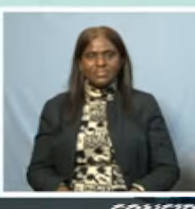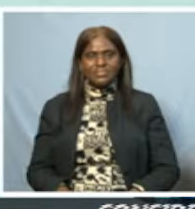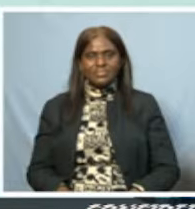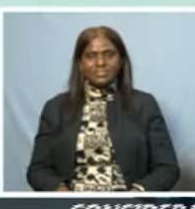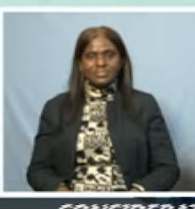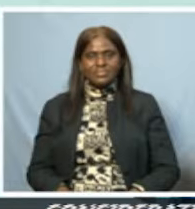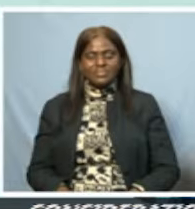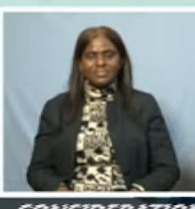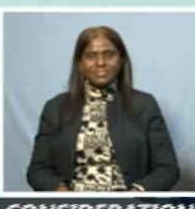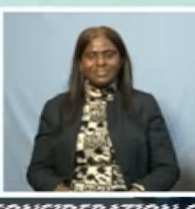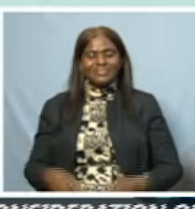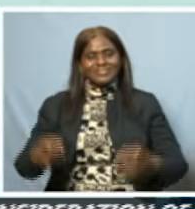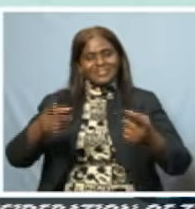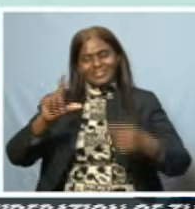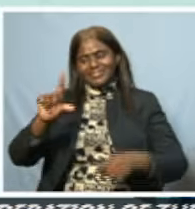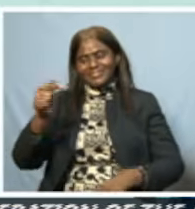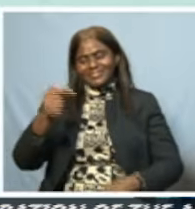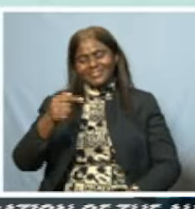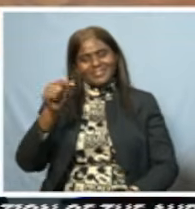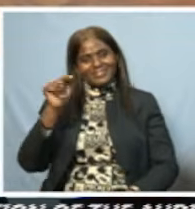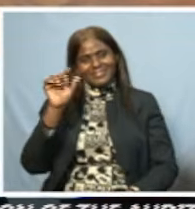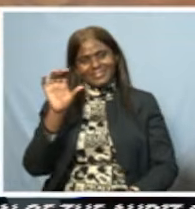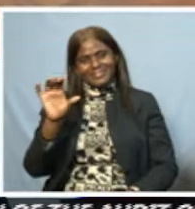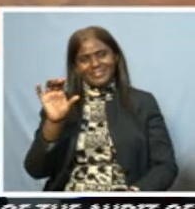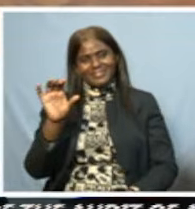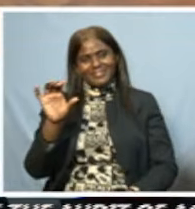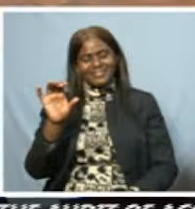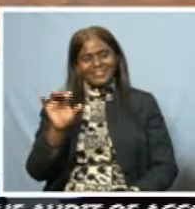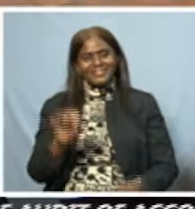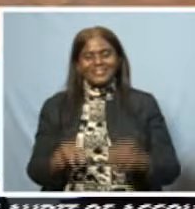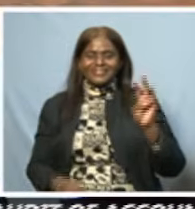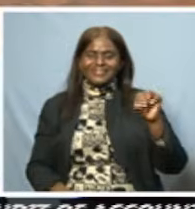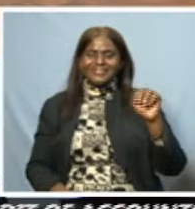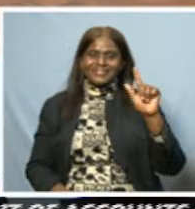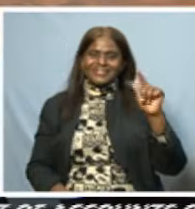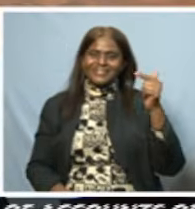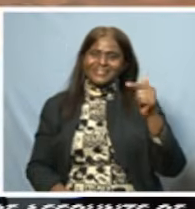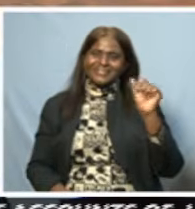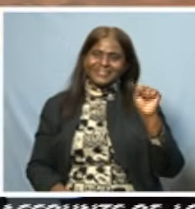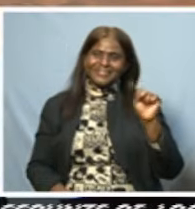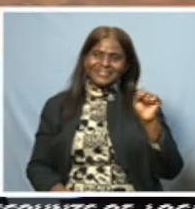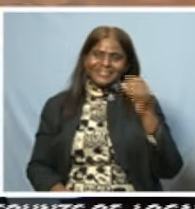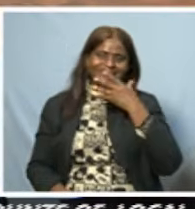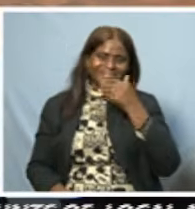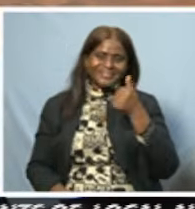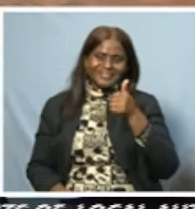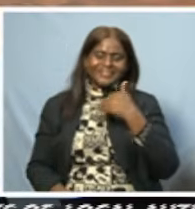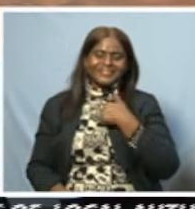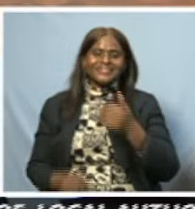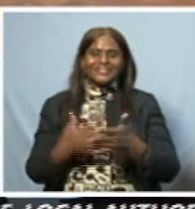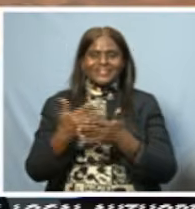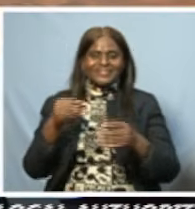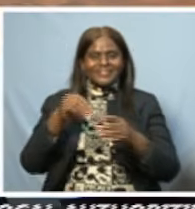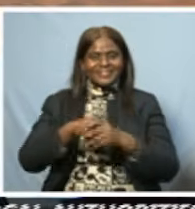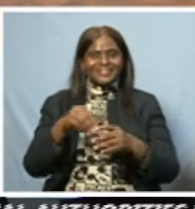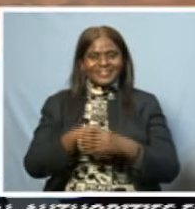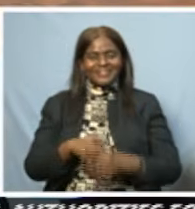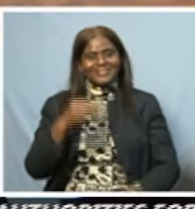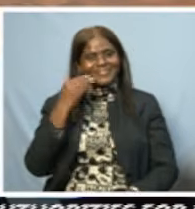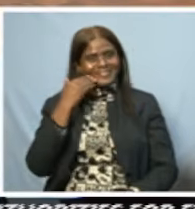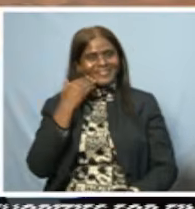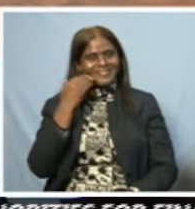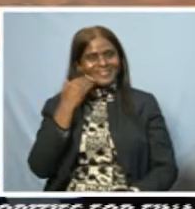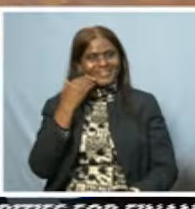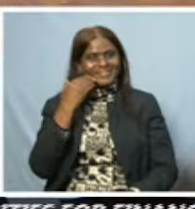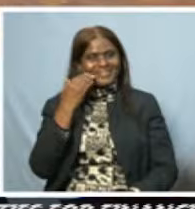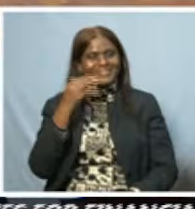Local government commission and the local government ministry, this is your employee, eh? There is something inner.